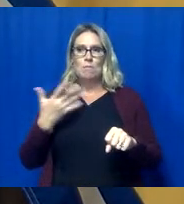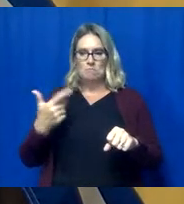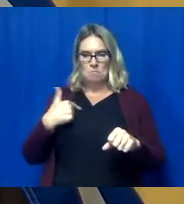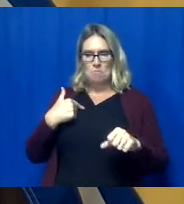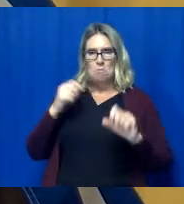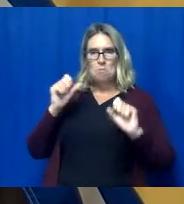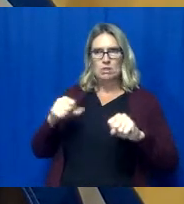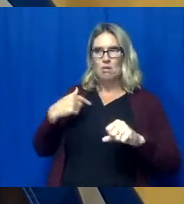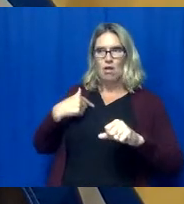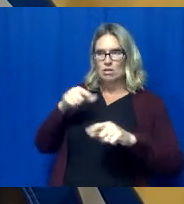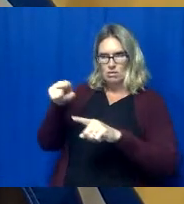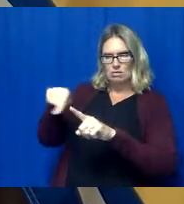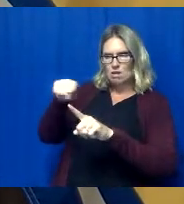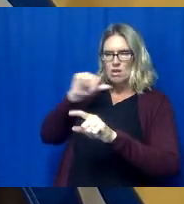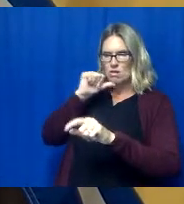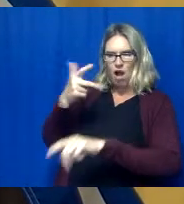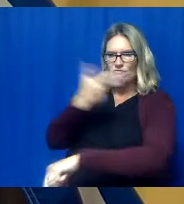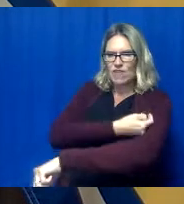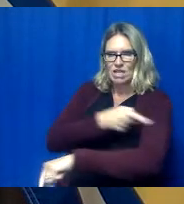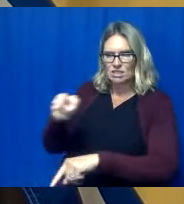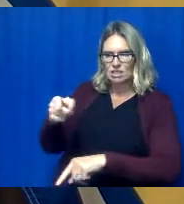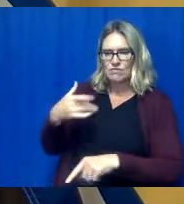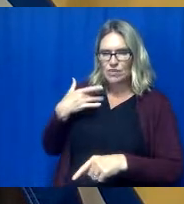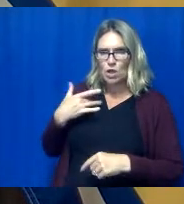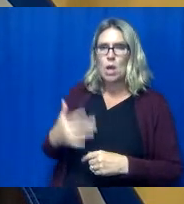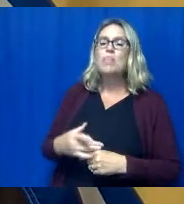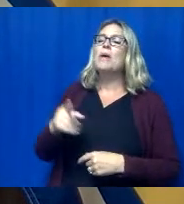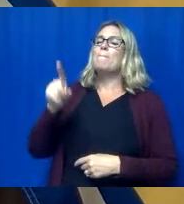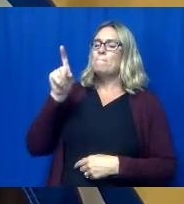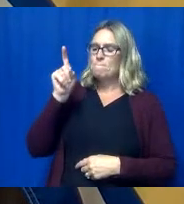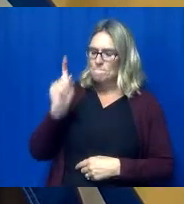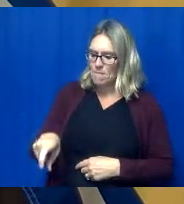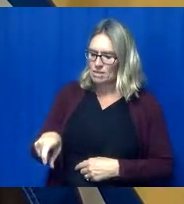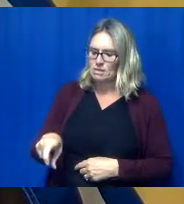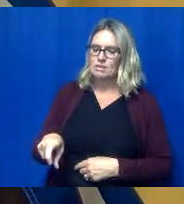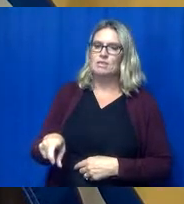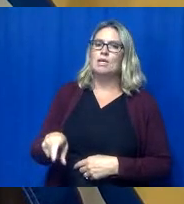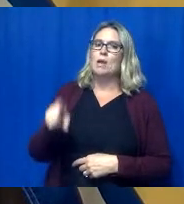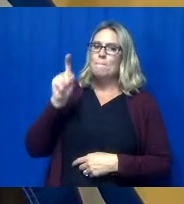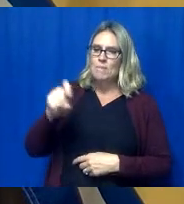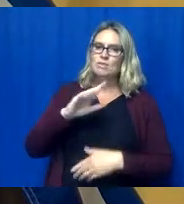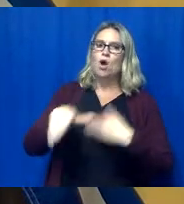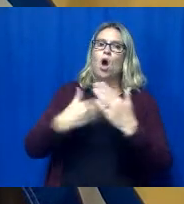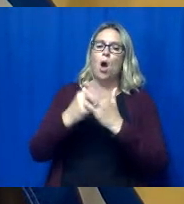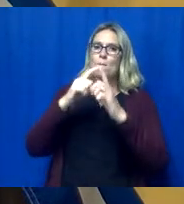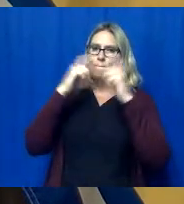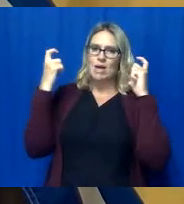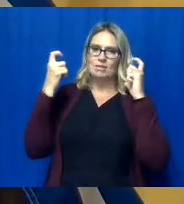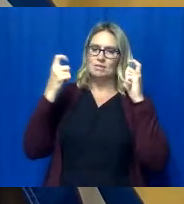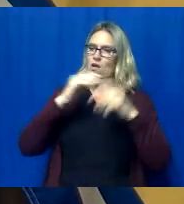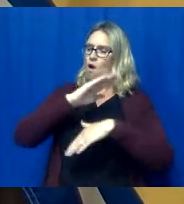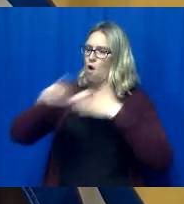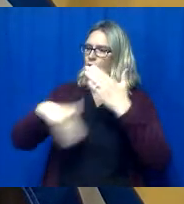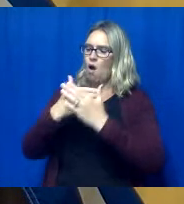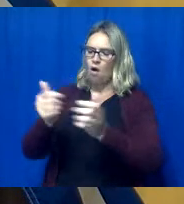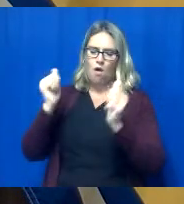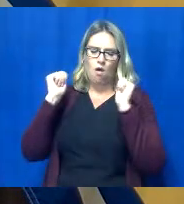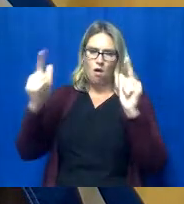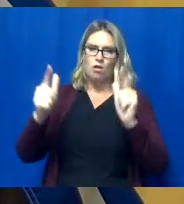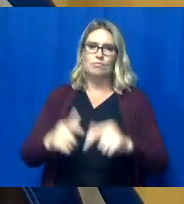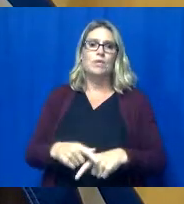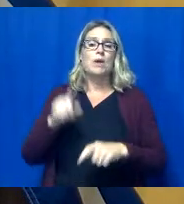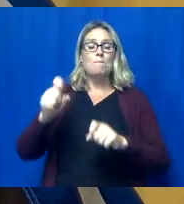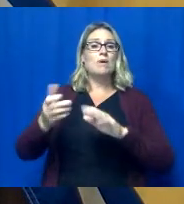not vaccinated, then they must have everyone masked at all times. They must operate